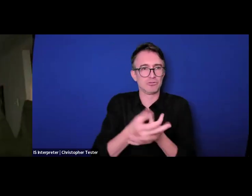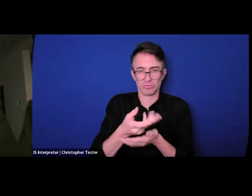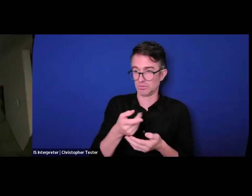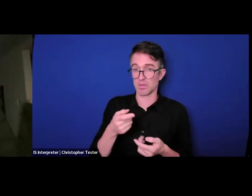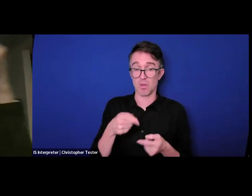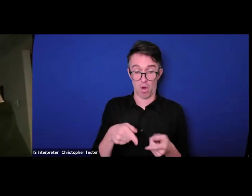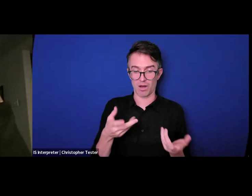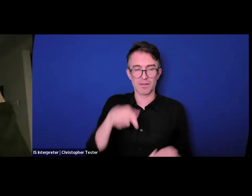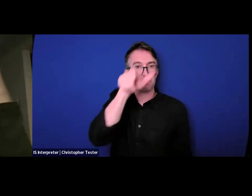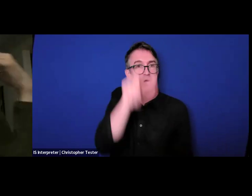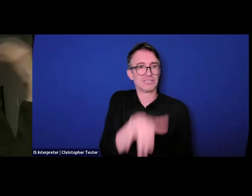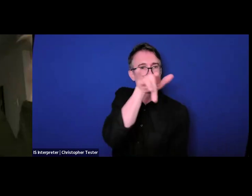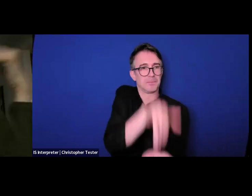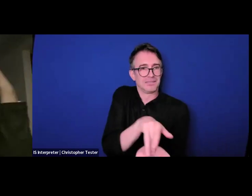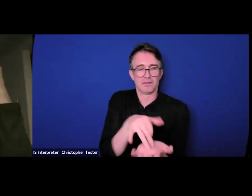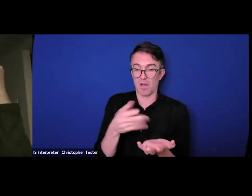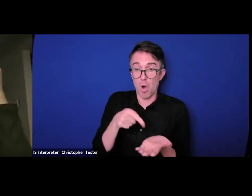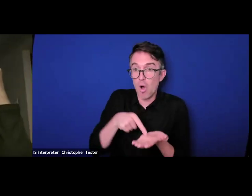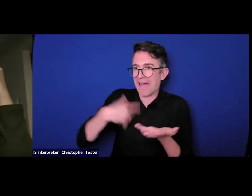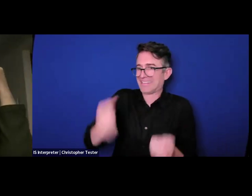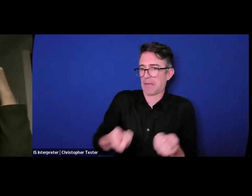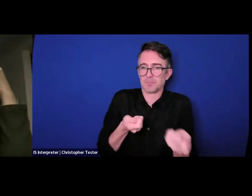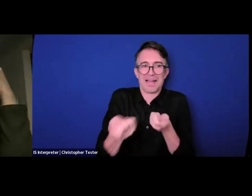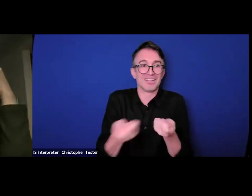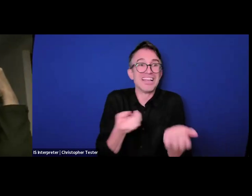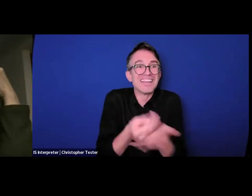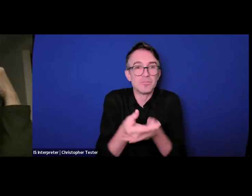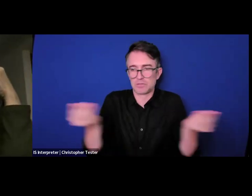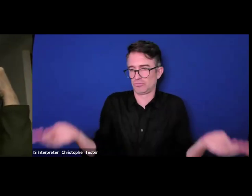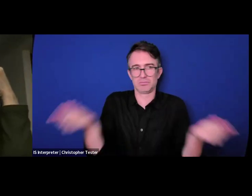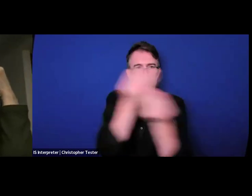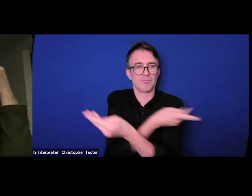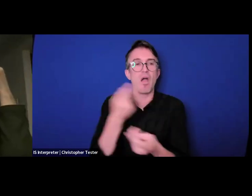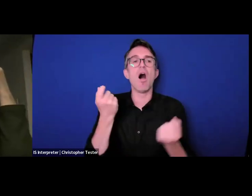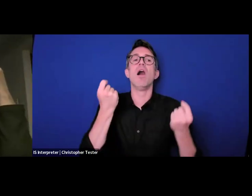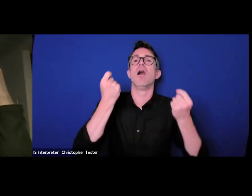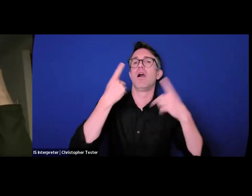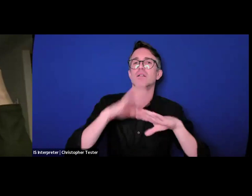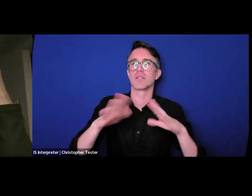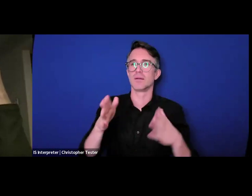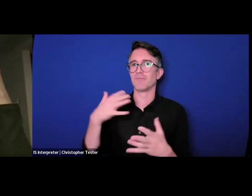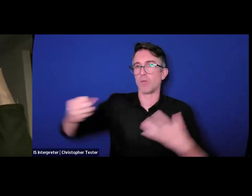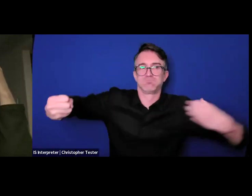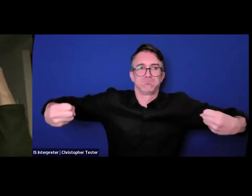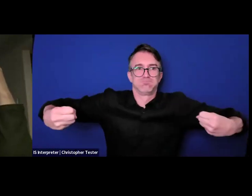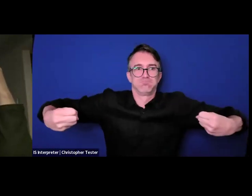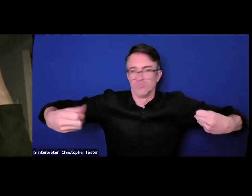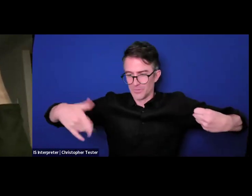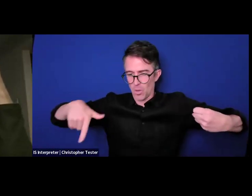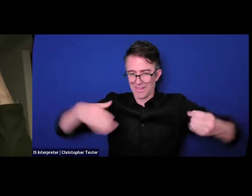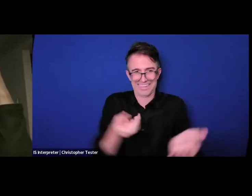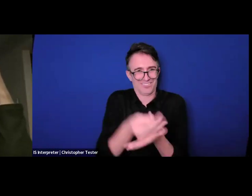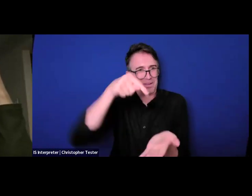providers, but also families and individuals who are in need of these services. It is also imperative